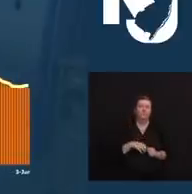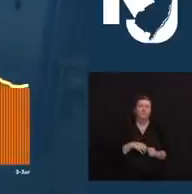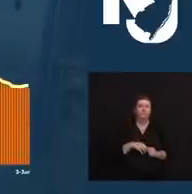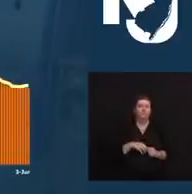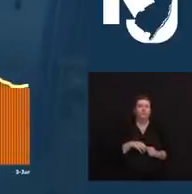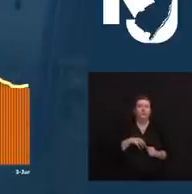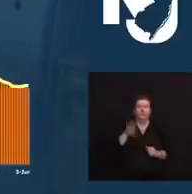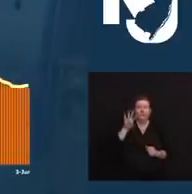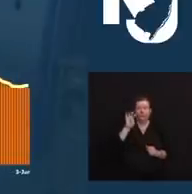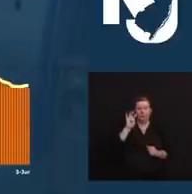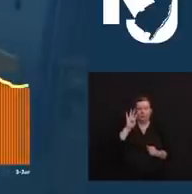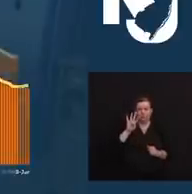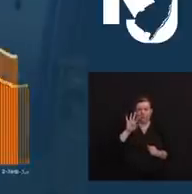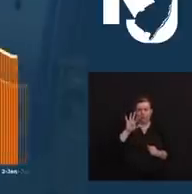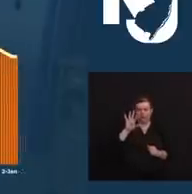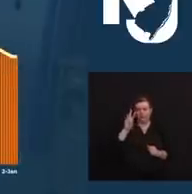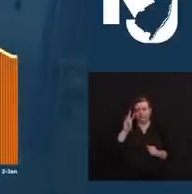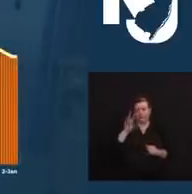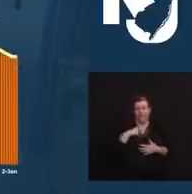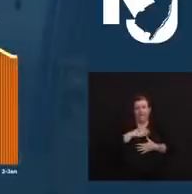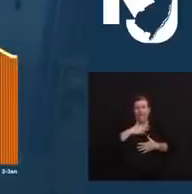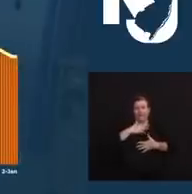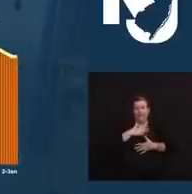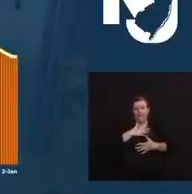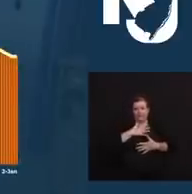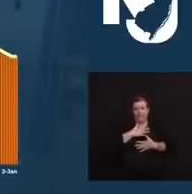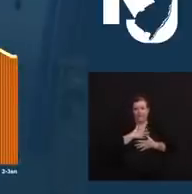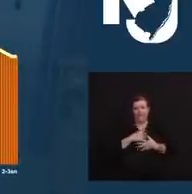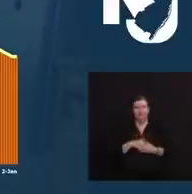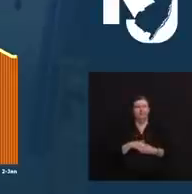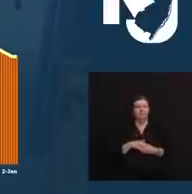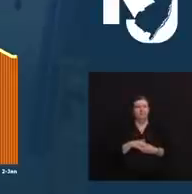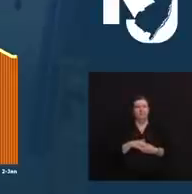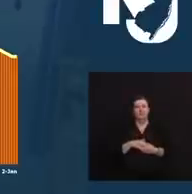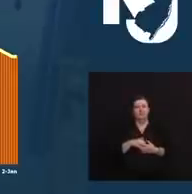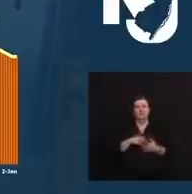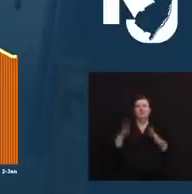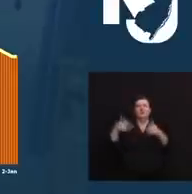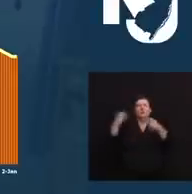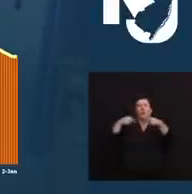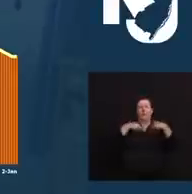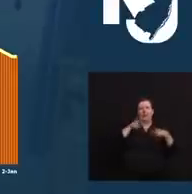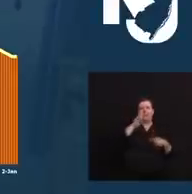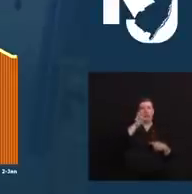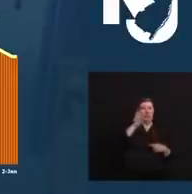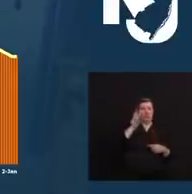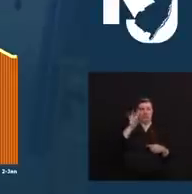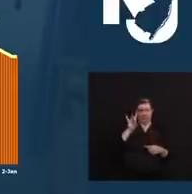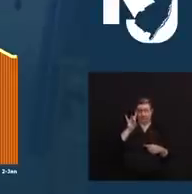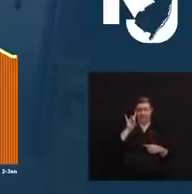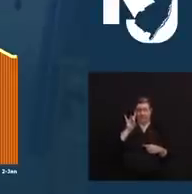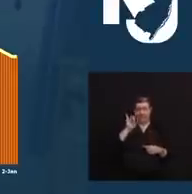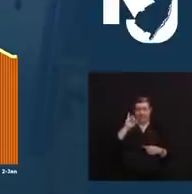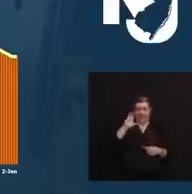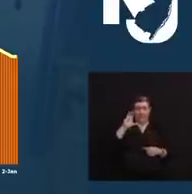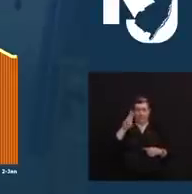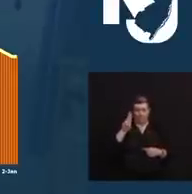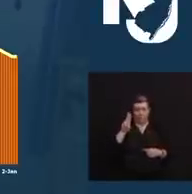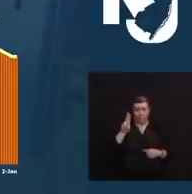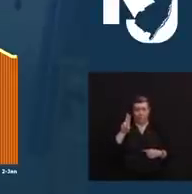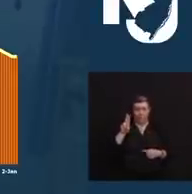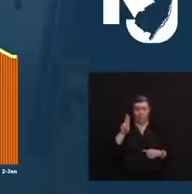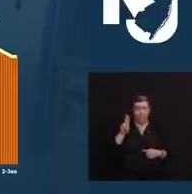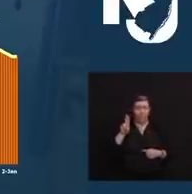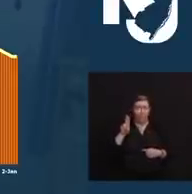back to the 668, Mahan, that peak was 2,080. So the good news